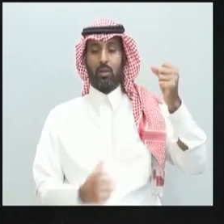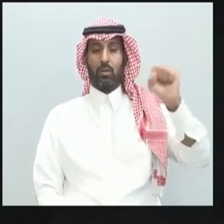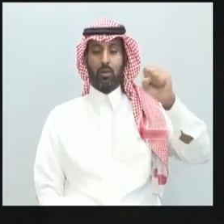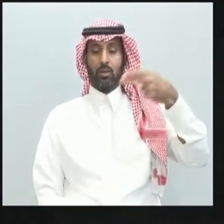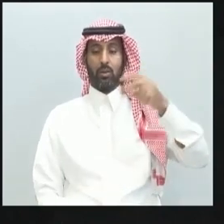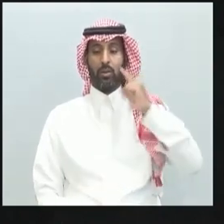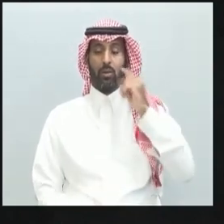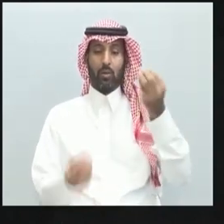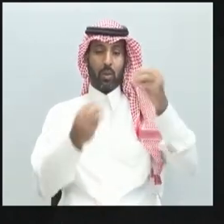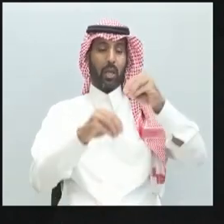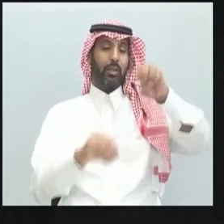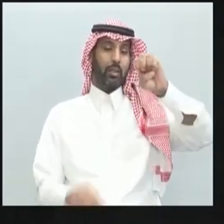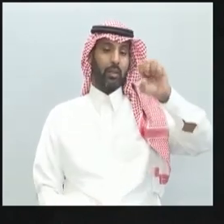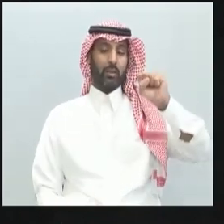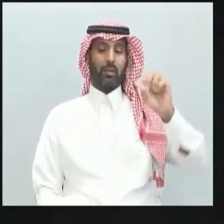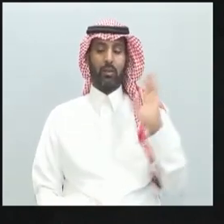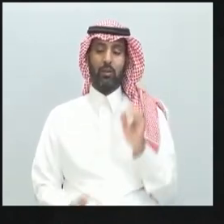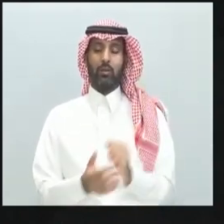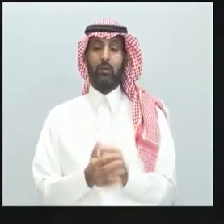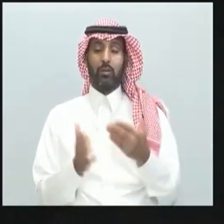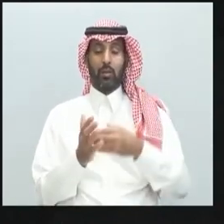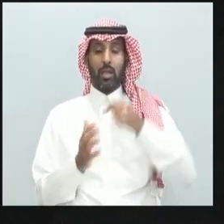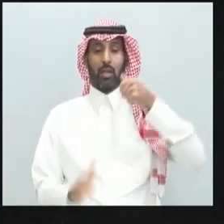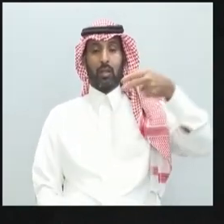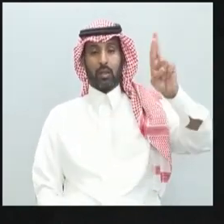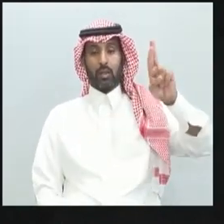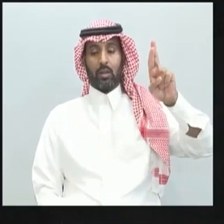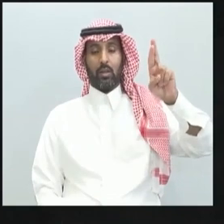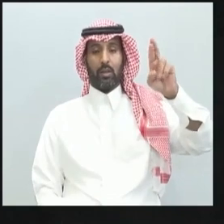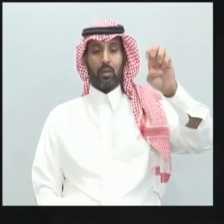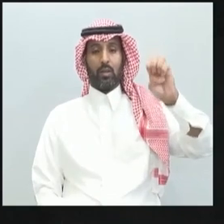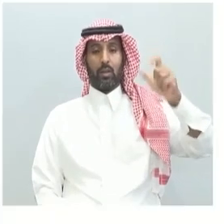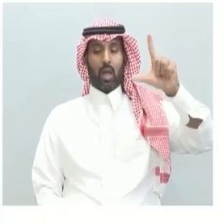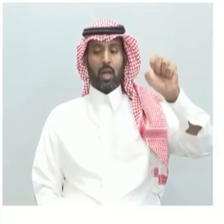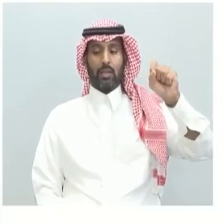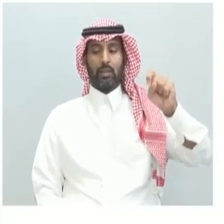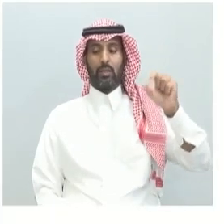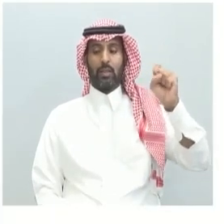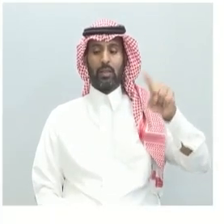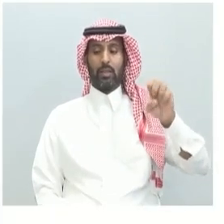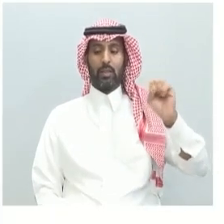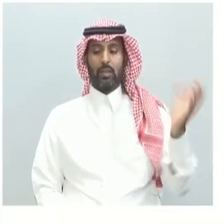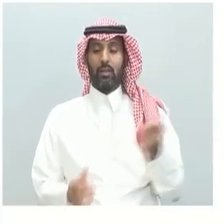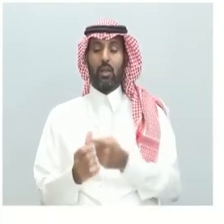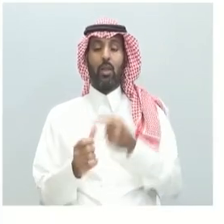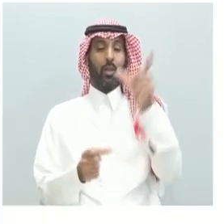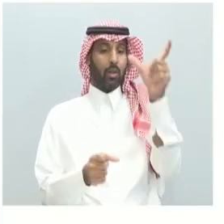add ES, like relaxes and boxes and so on. Number two,